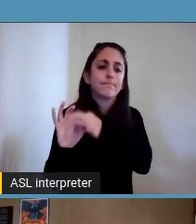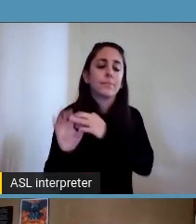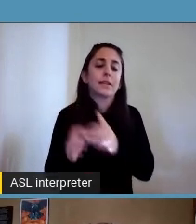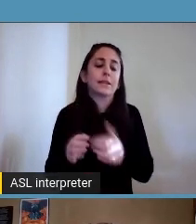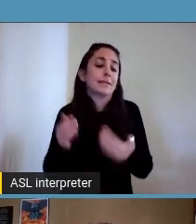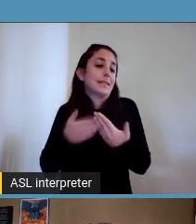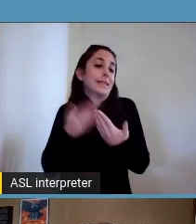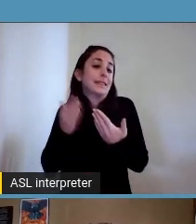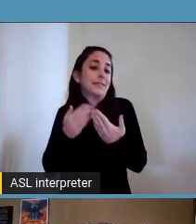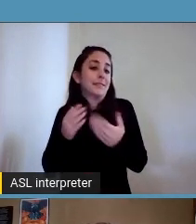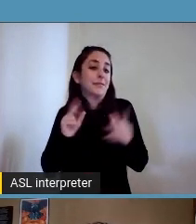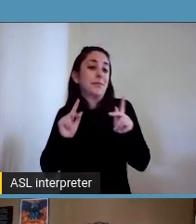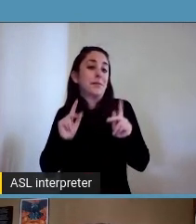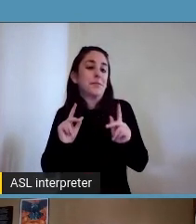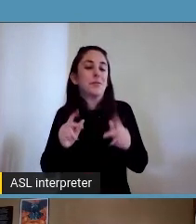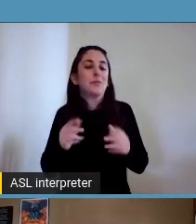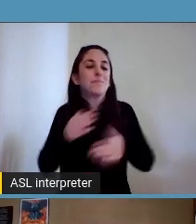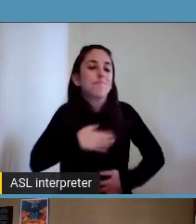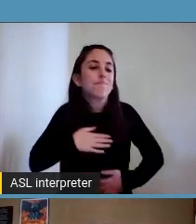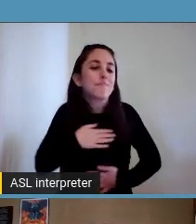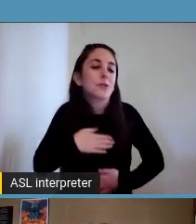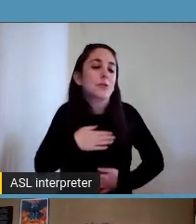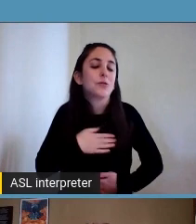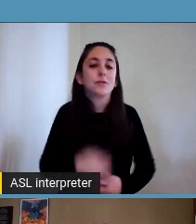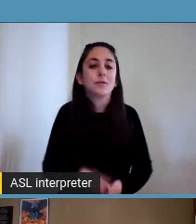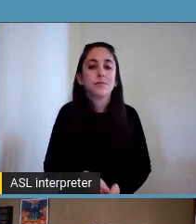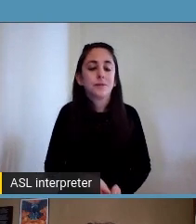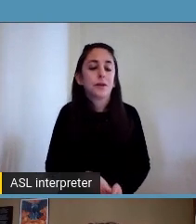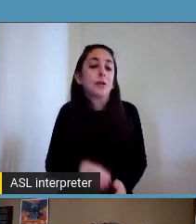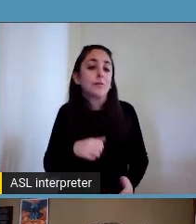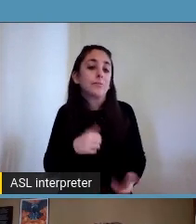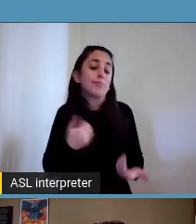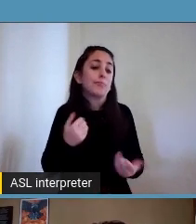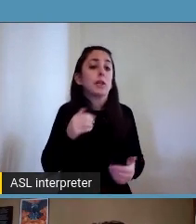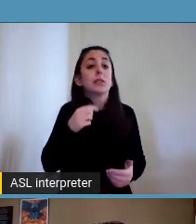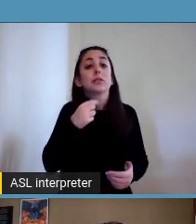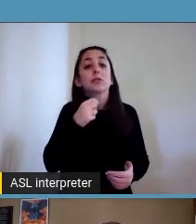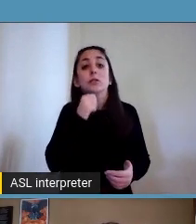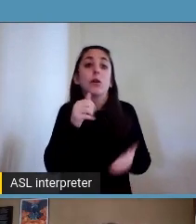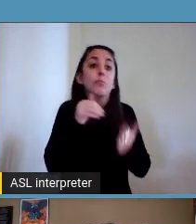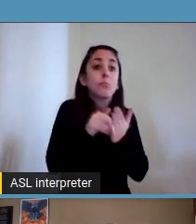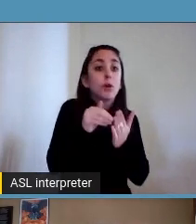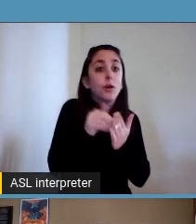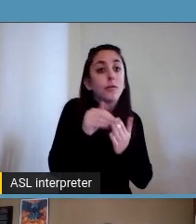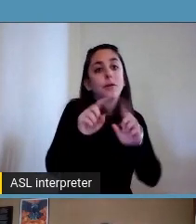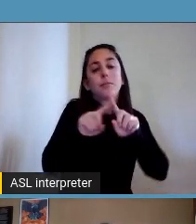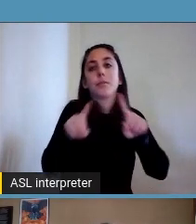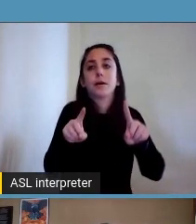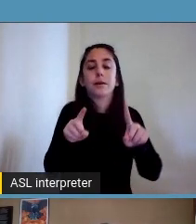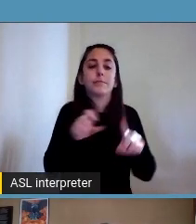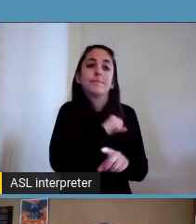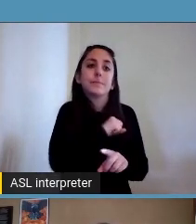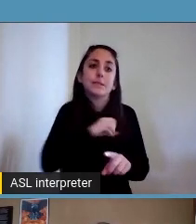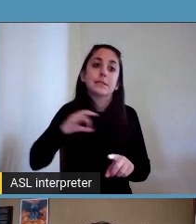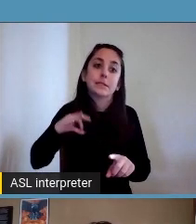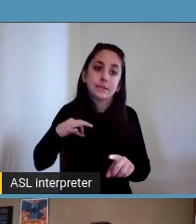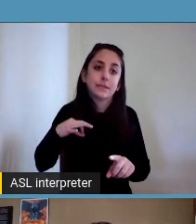we don't do it too often, but when we do post a staff photo, it always gets good engagement.